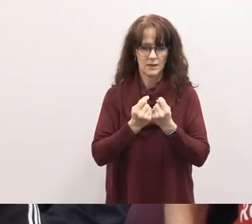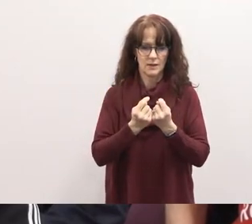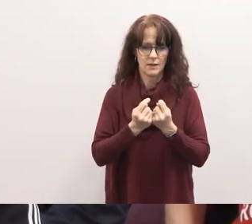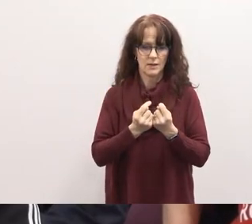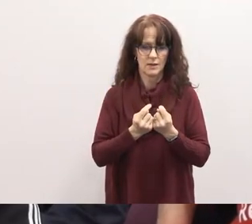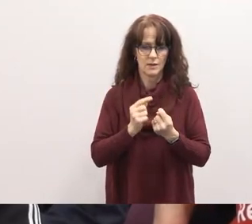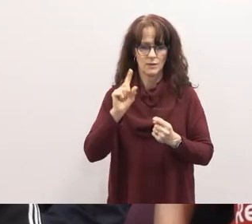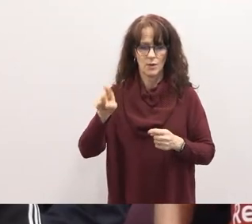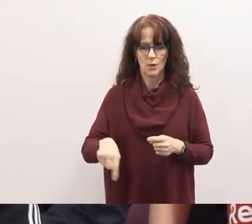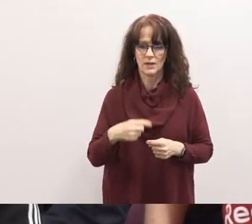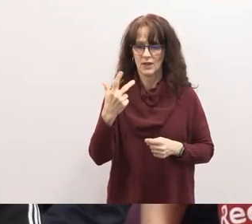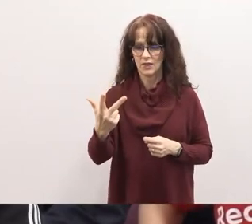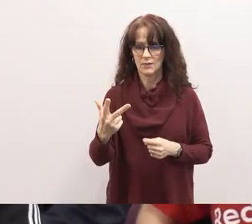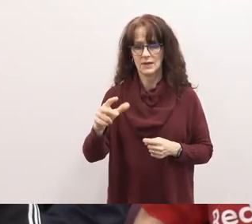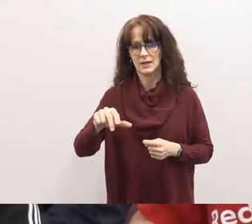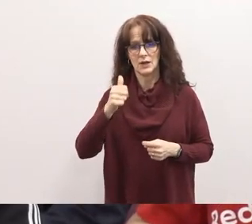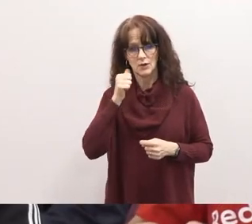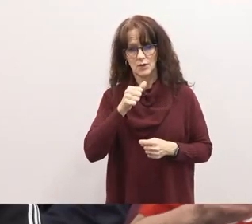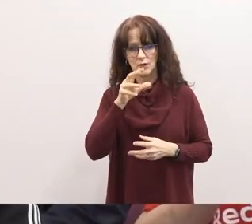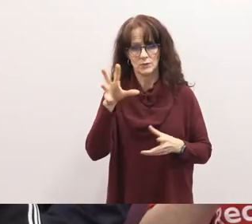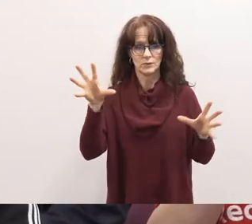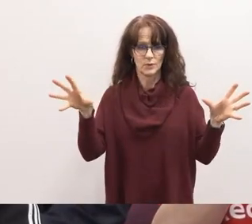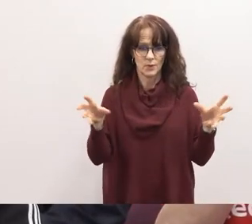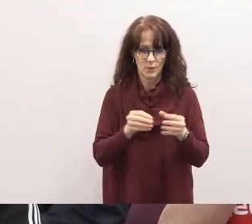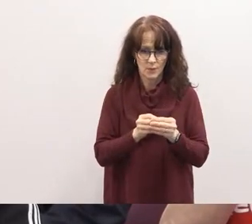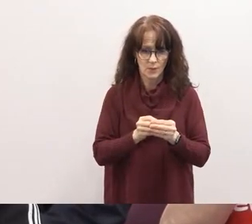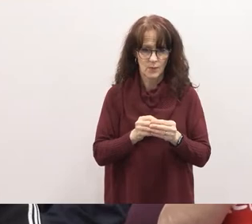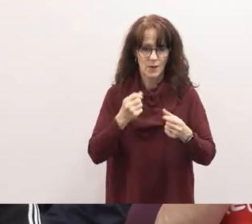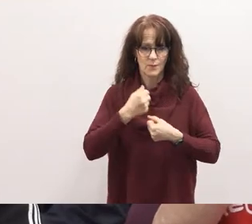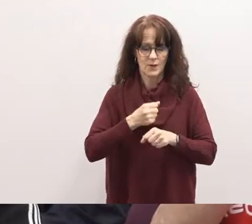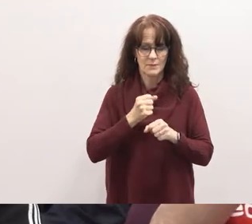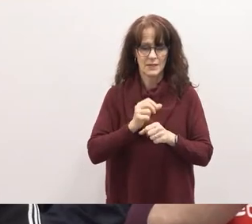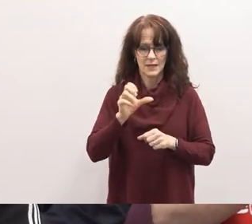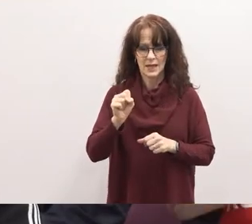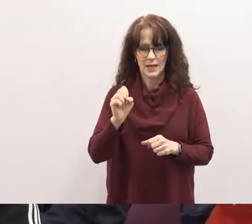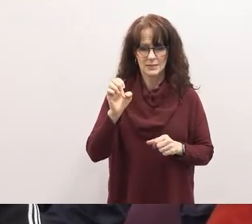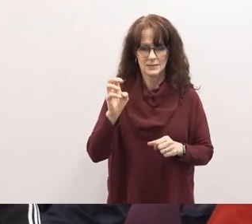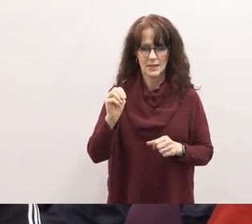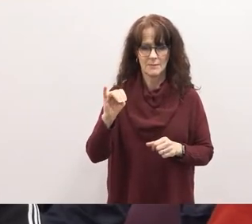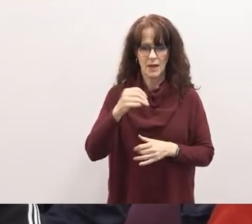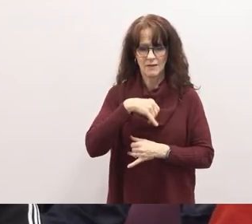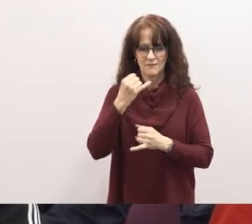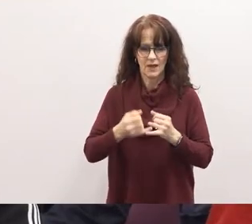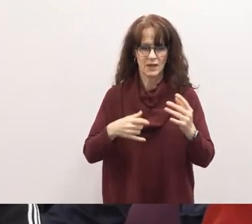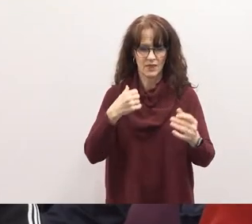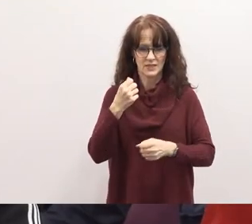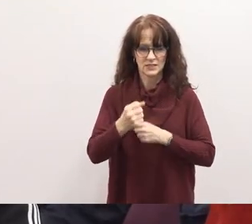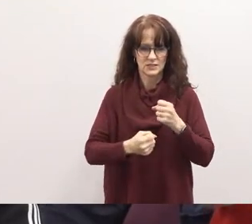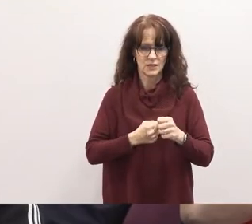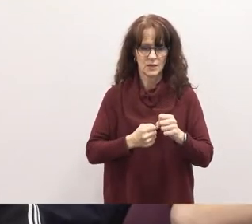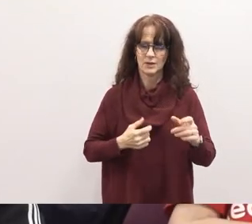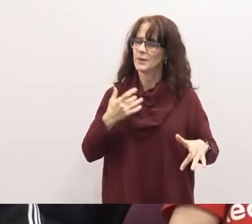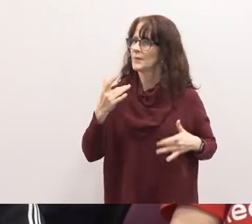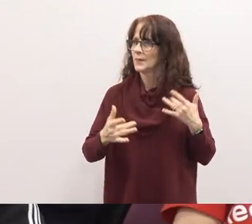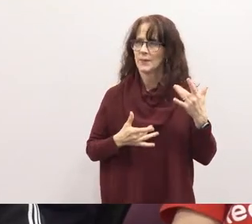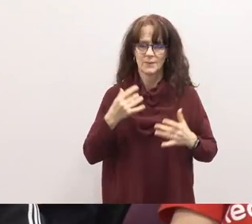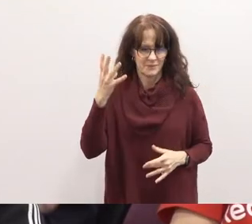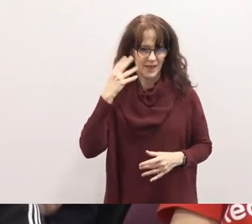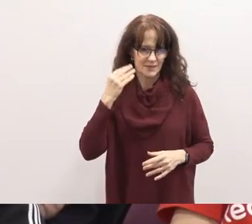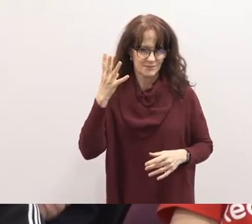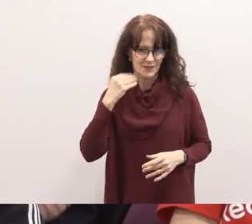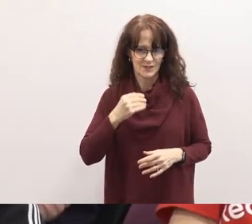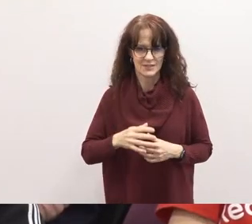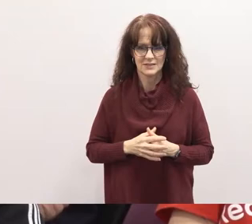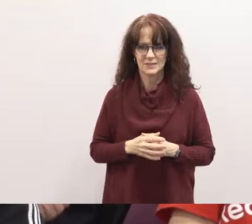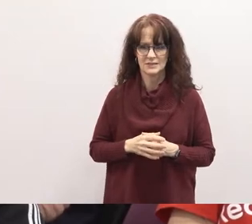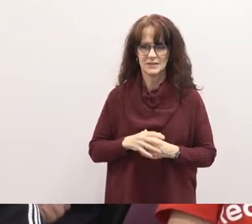as one of only three girls. We made it to the semifinals this year, and it has been a thrilling experience.